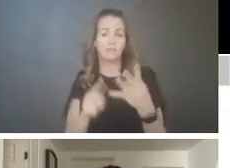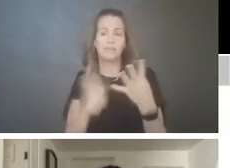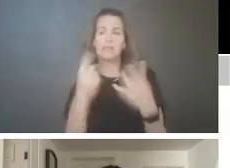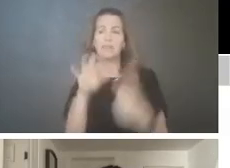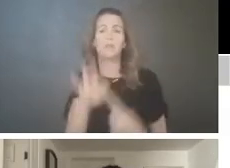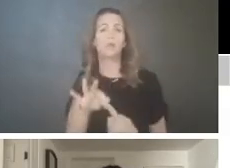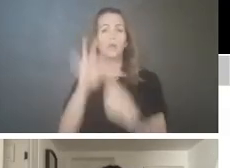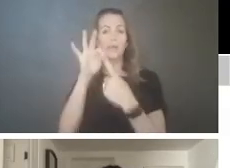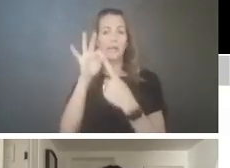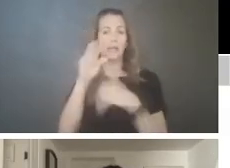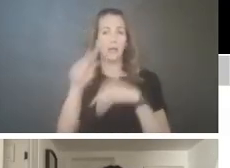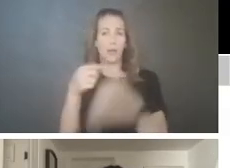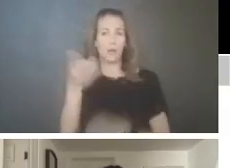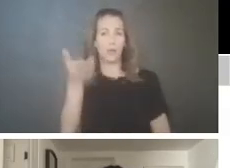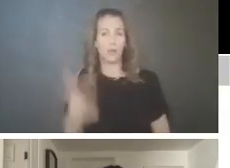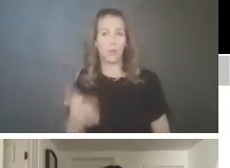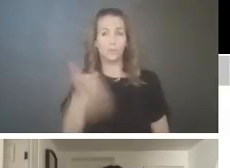today.